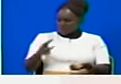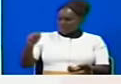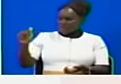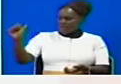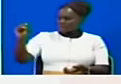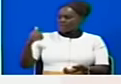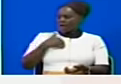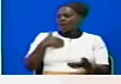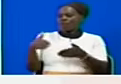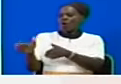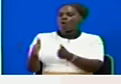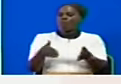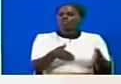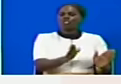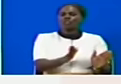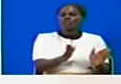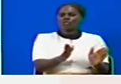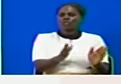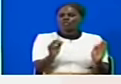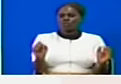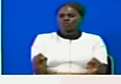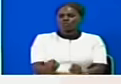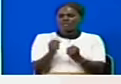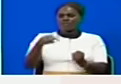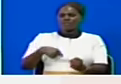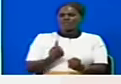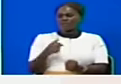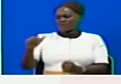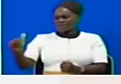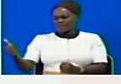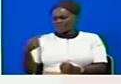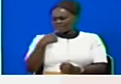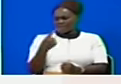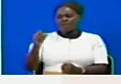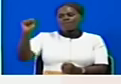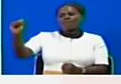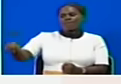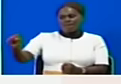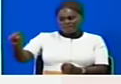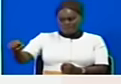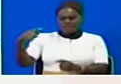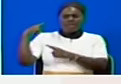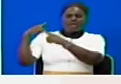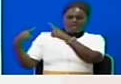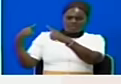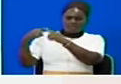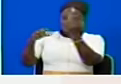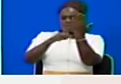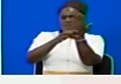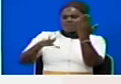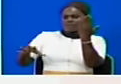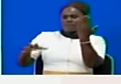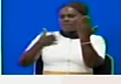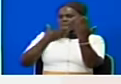an opportunity to redeem themselves. At Nyamora says, yes, based on experience and the popularity, that's the